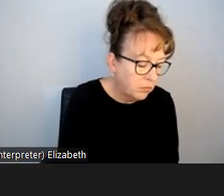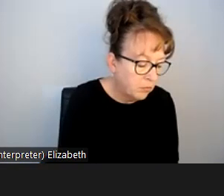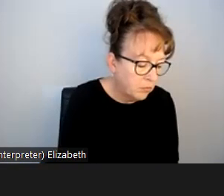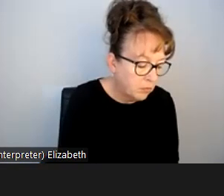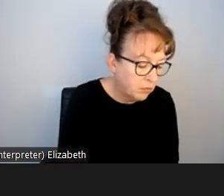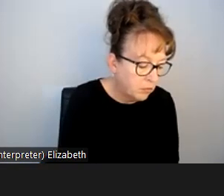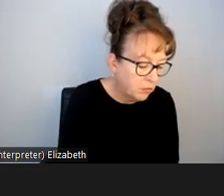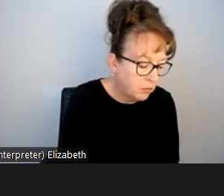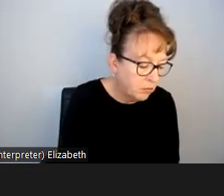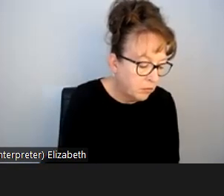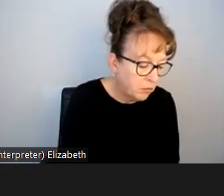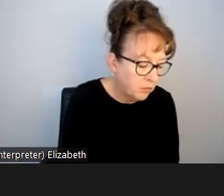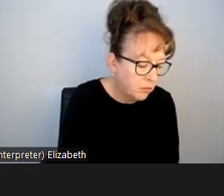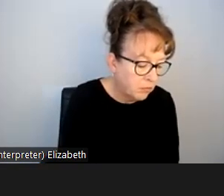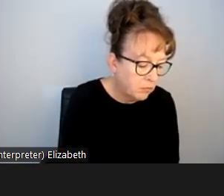I did.